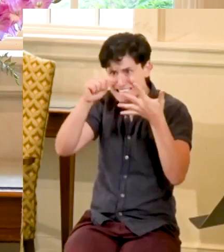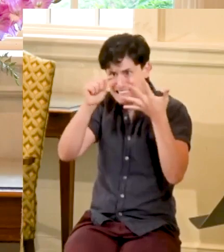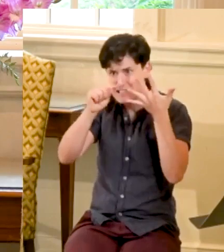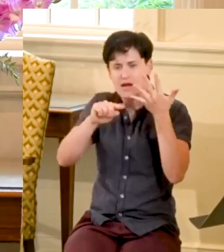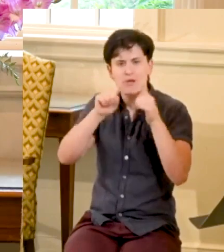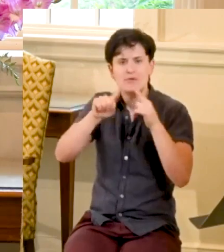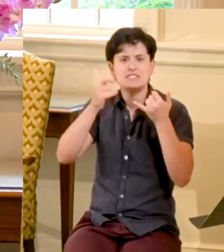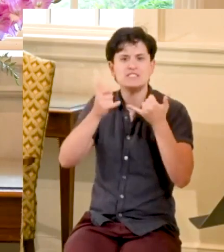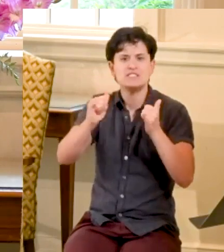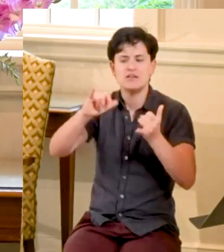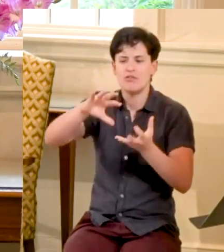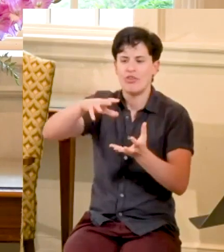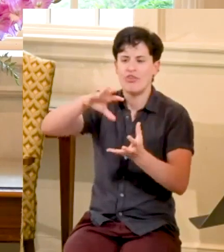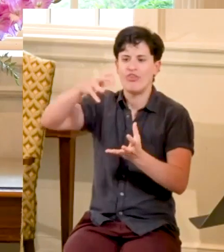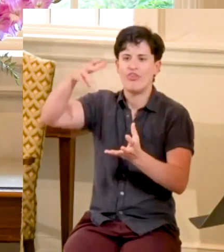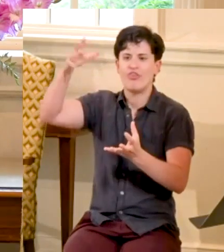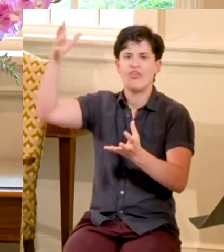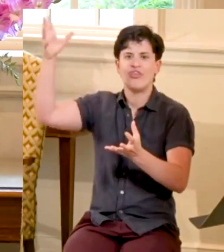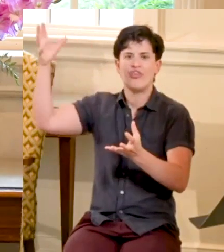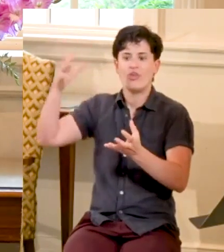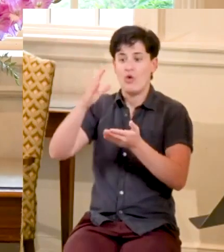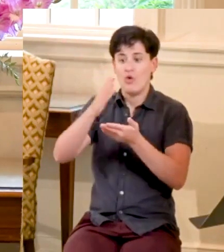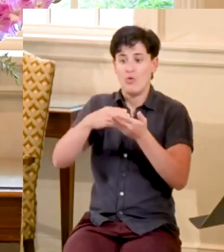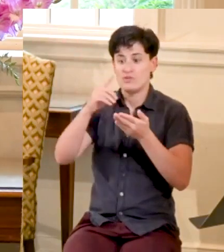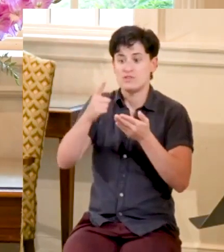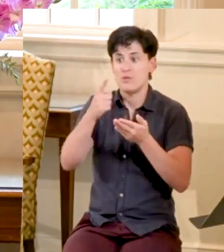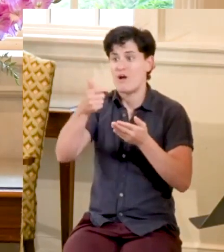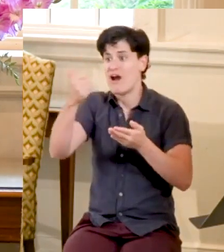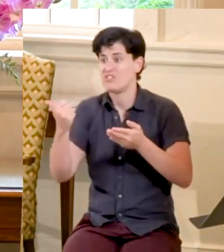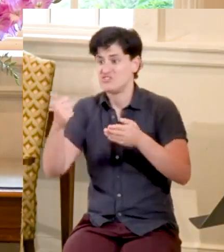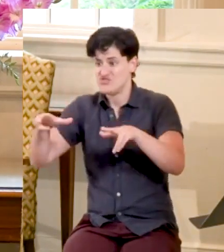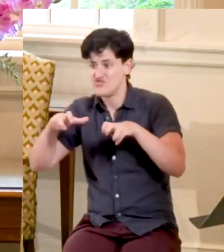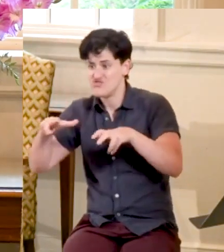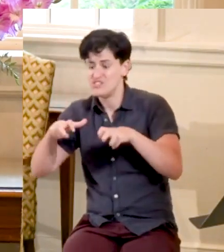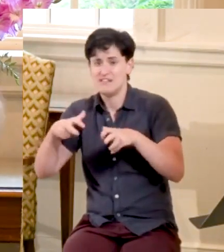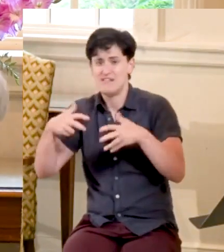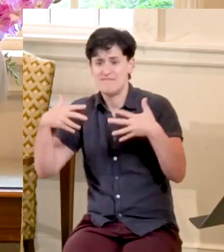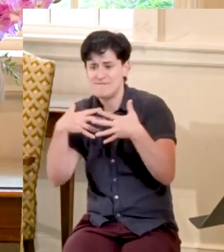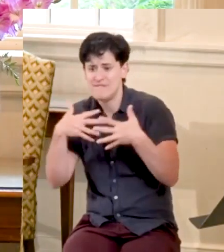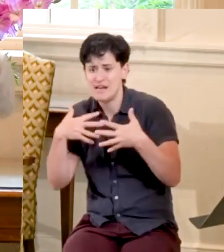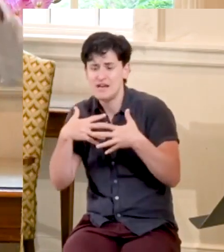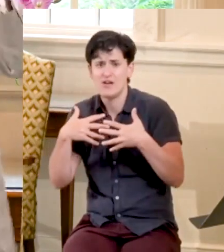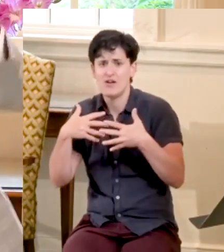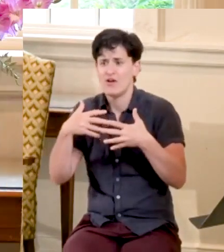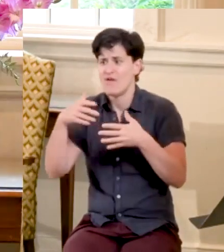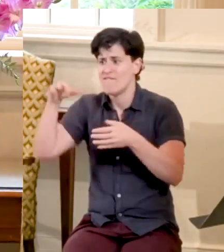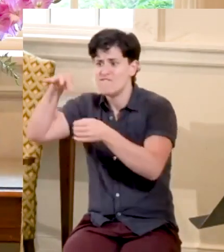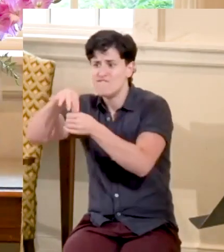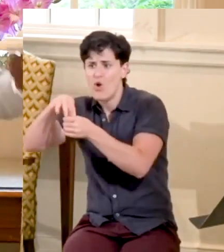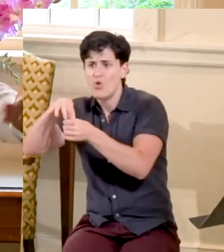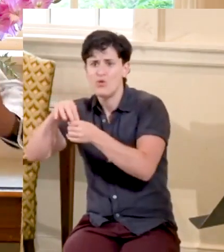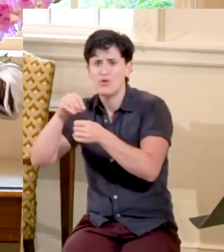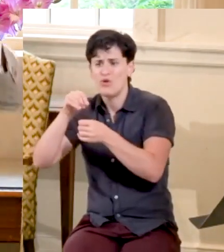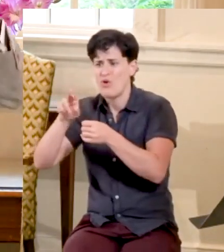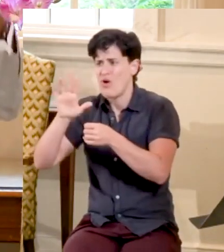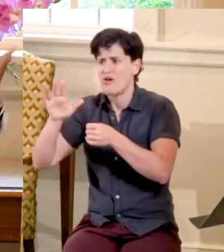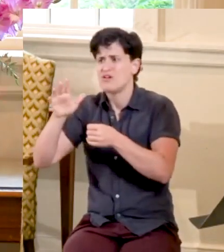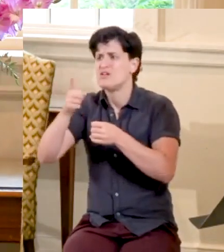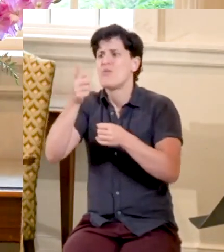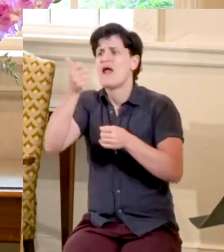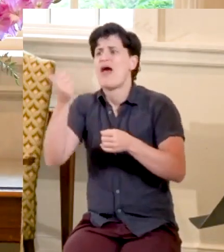else's fear, someone else's greed, someone else's vote, or someone else's violence knocks